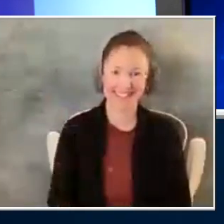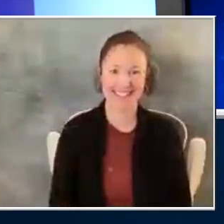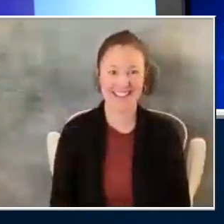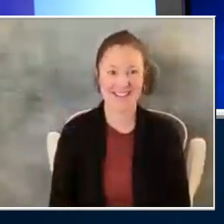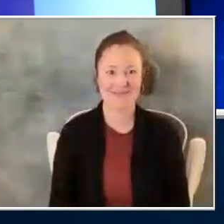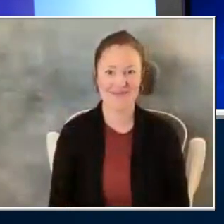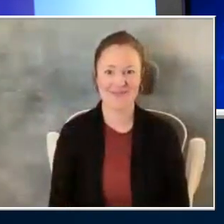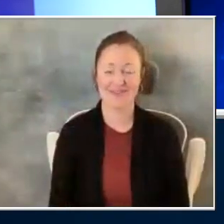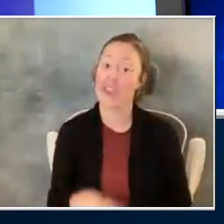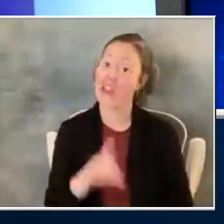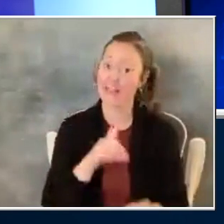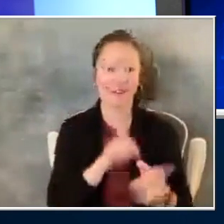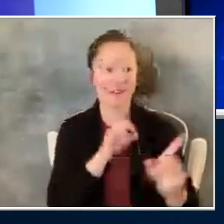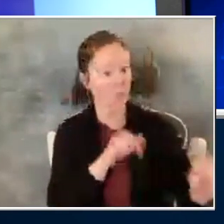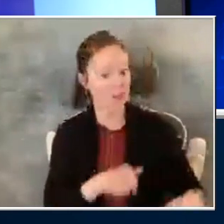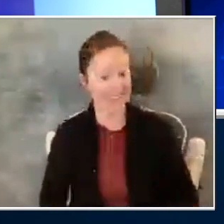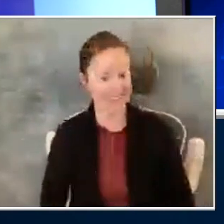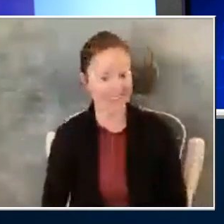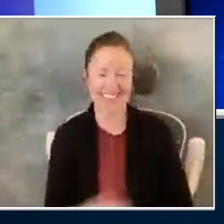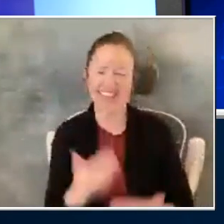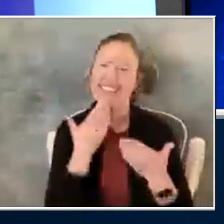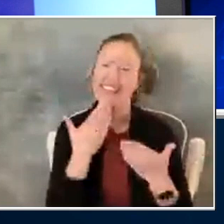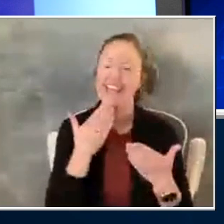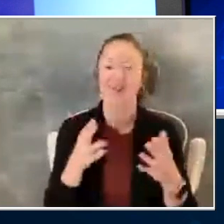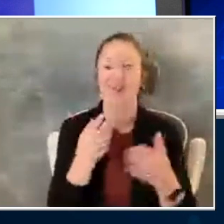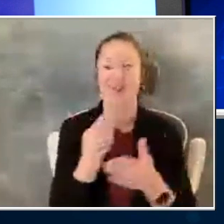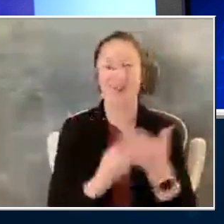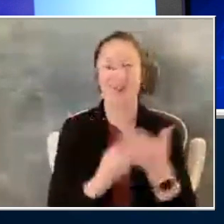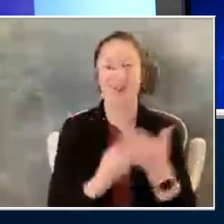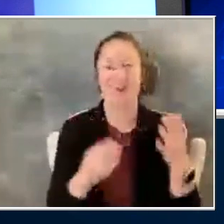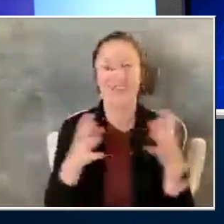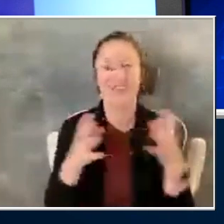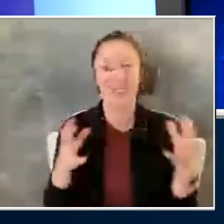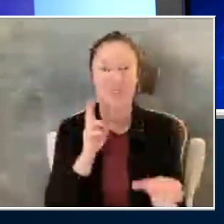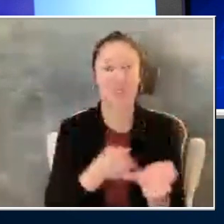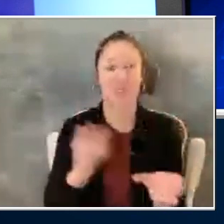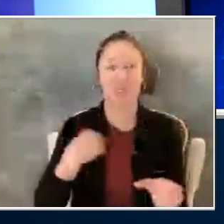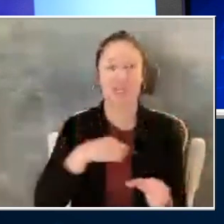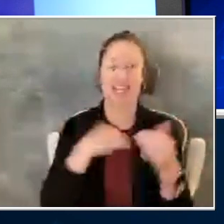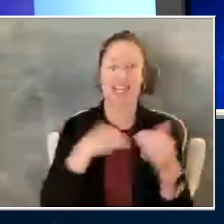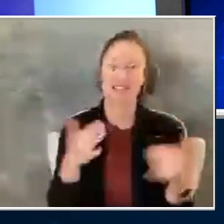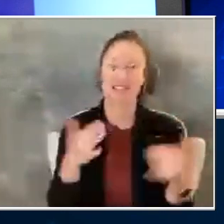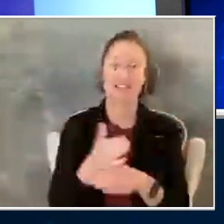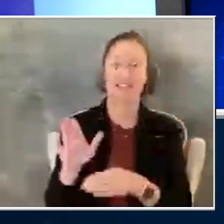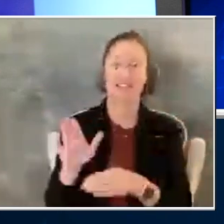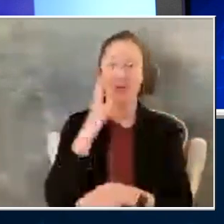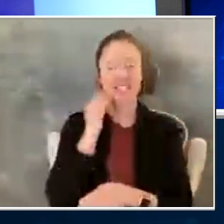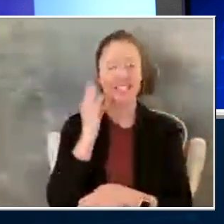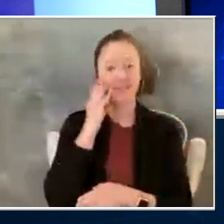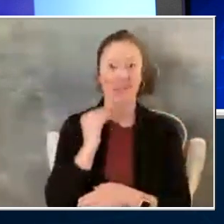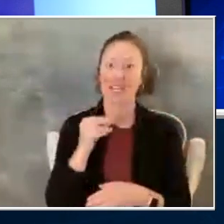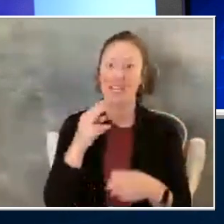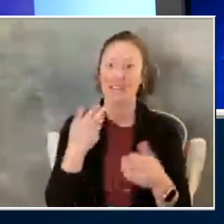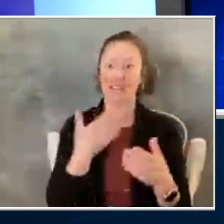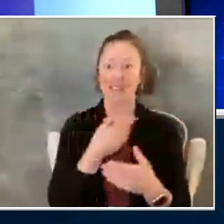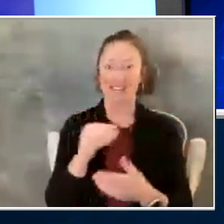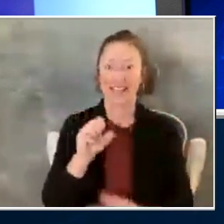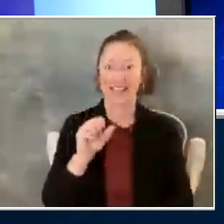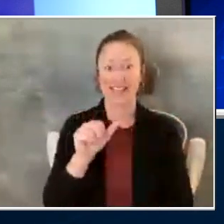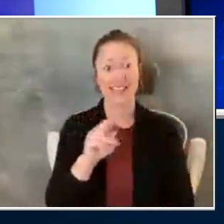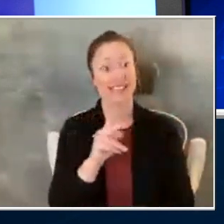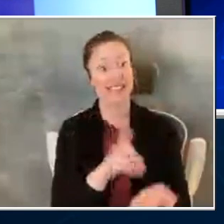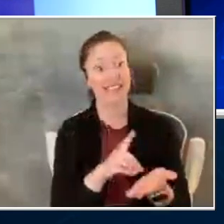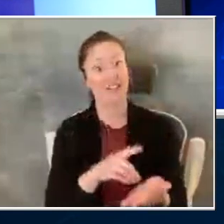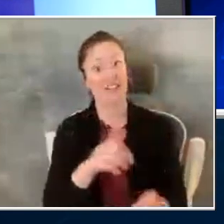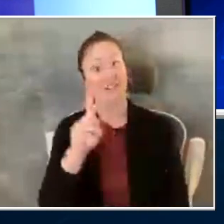Doctor's orders. Thank you so much, both of you, thank you for coming on and sharing your experience with us and getting that scan. Dr. Kalendar-Rich, what's